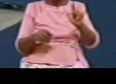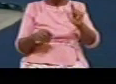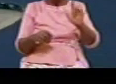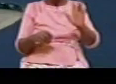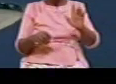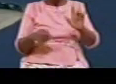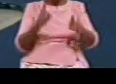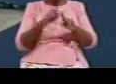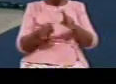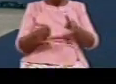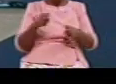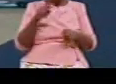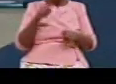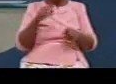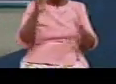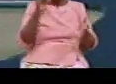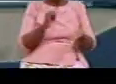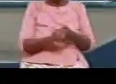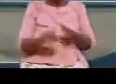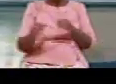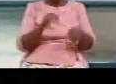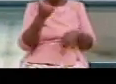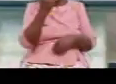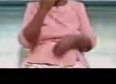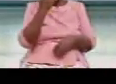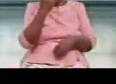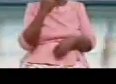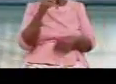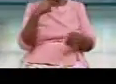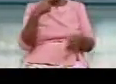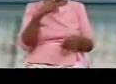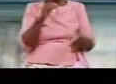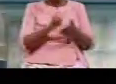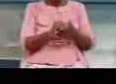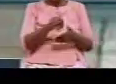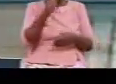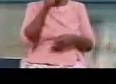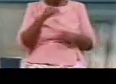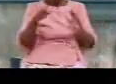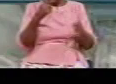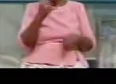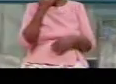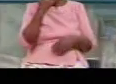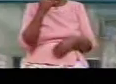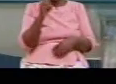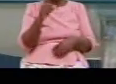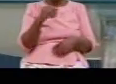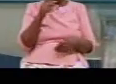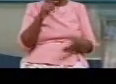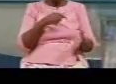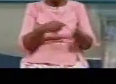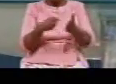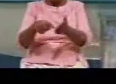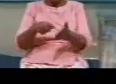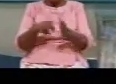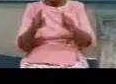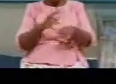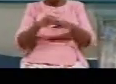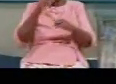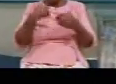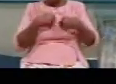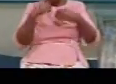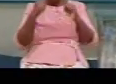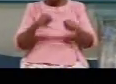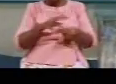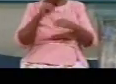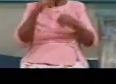doeth wrong, saying I'm doing the wrong to, you know, so and so, he doesn't have power, he doesn't have authority to fight